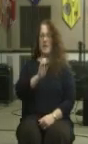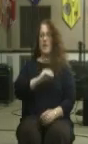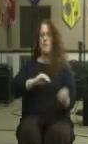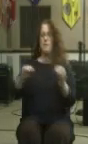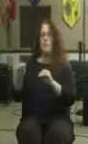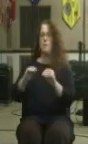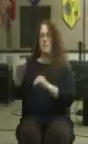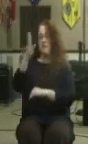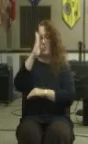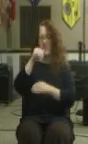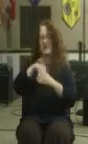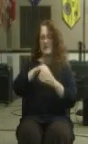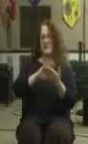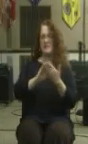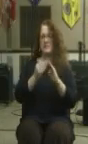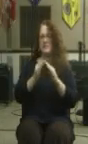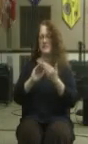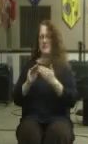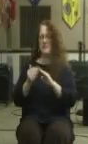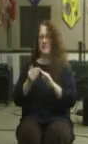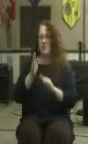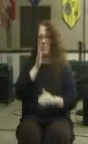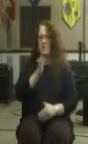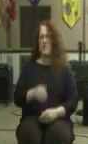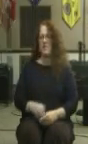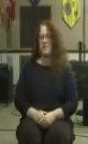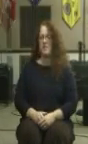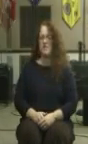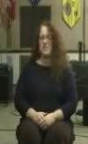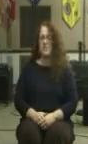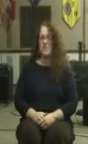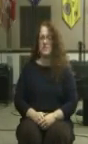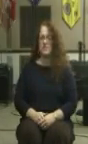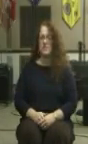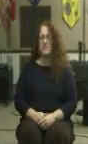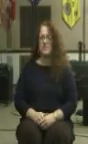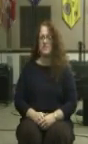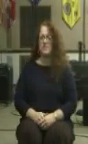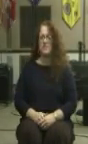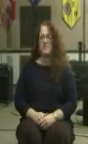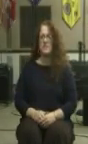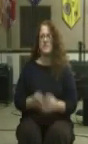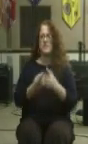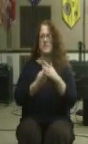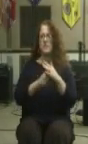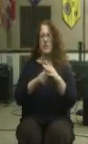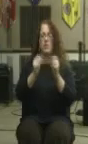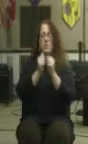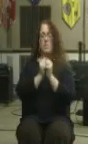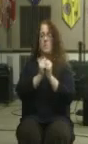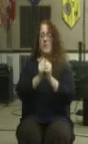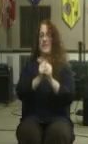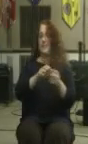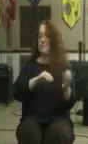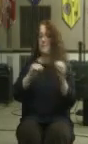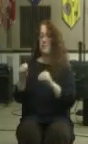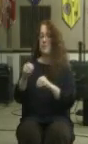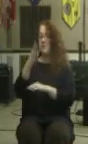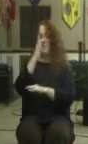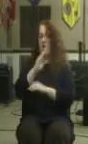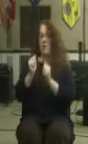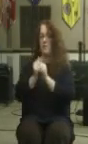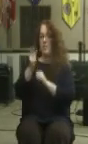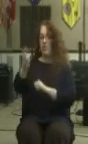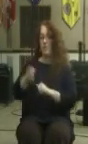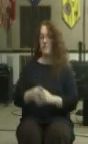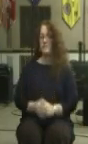God in this city. There will be. Now, you can start with having a move